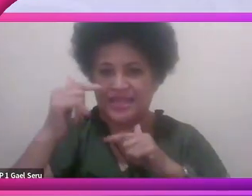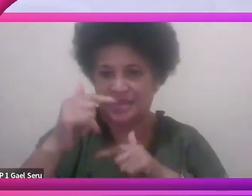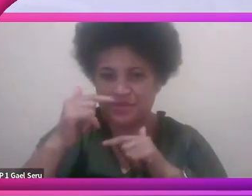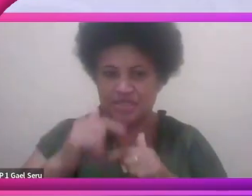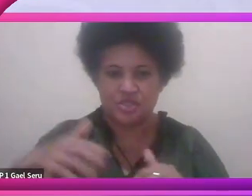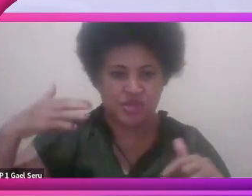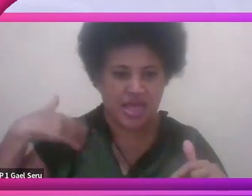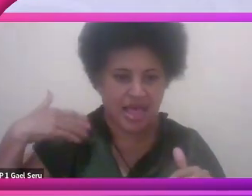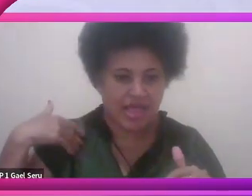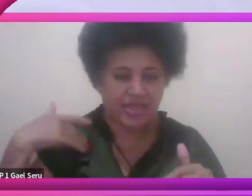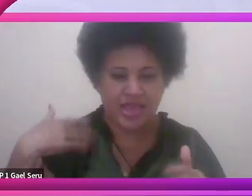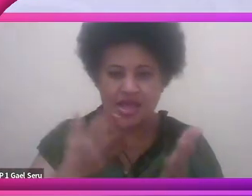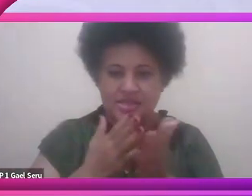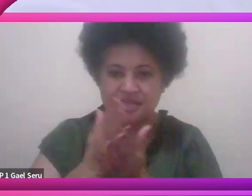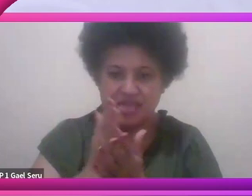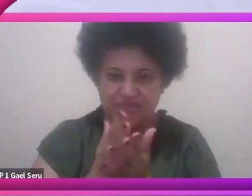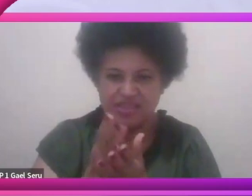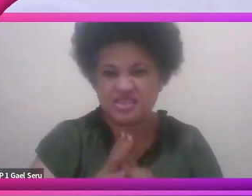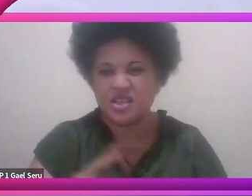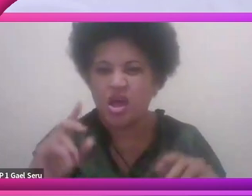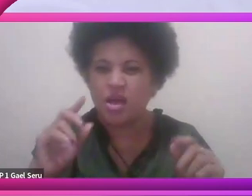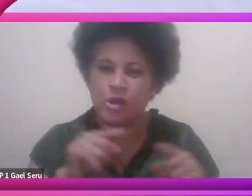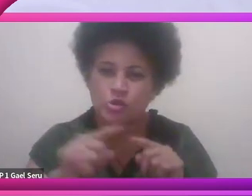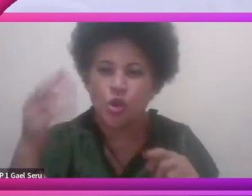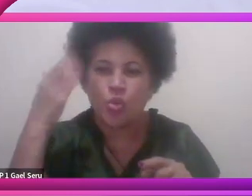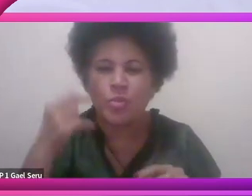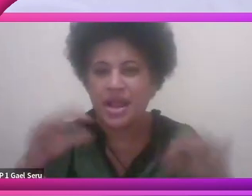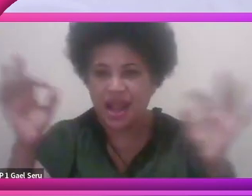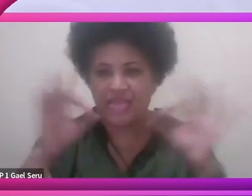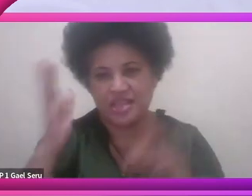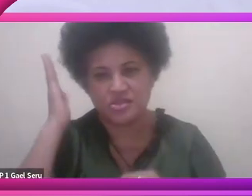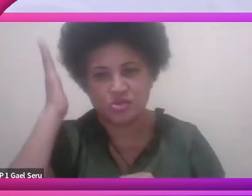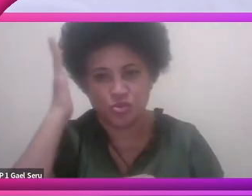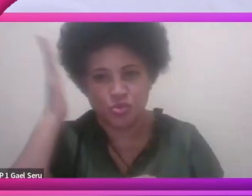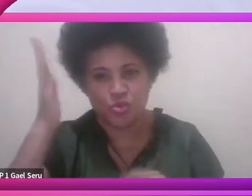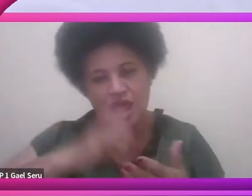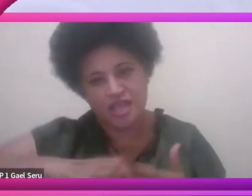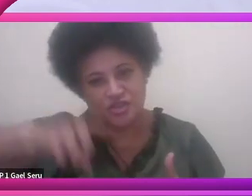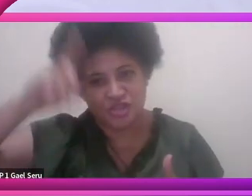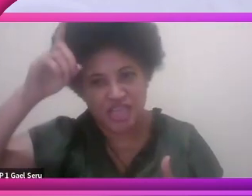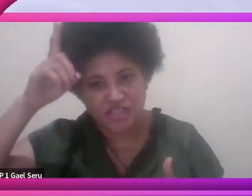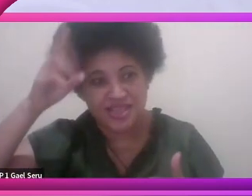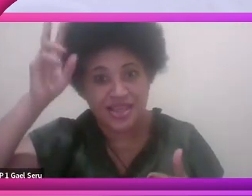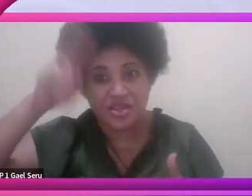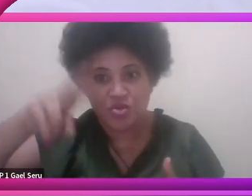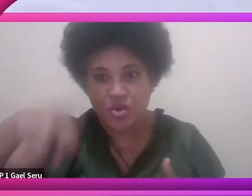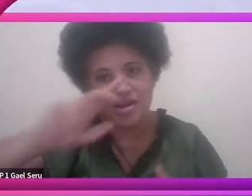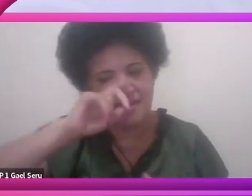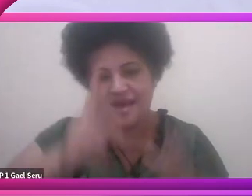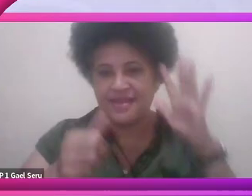people who non-educated women or the women live in a rural community were not able to